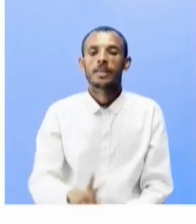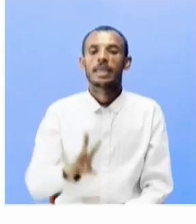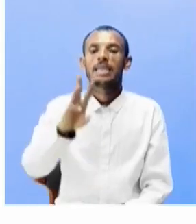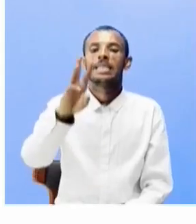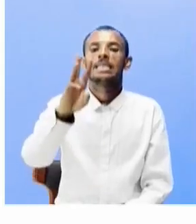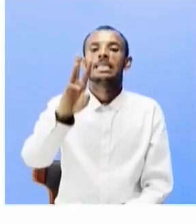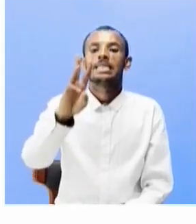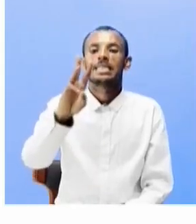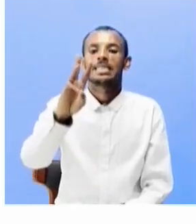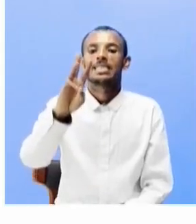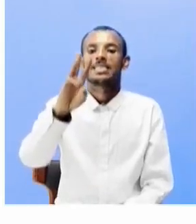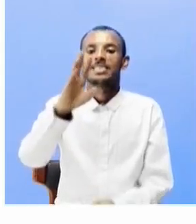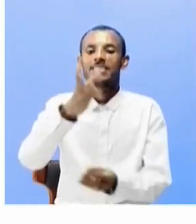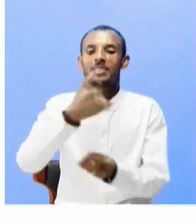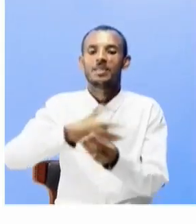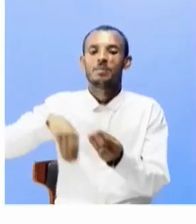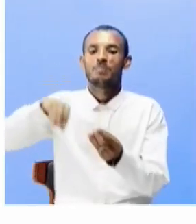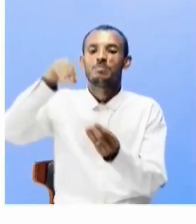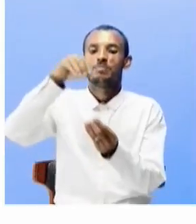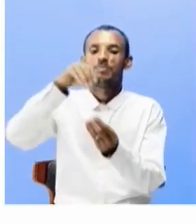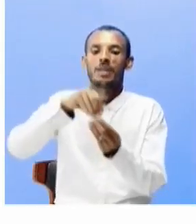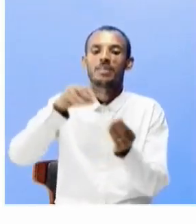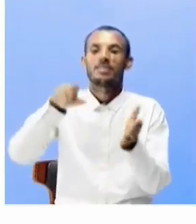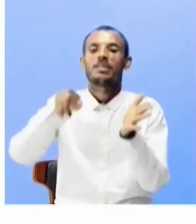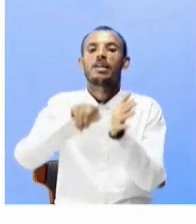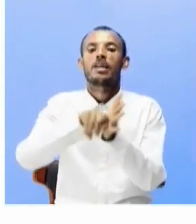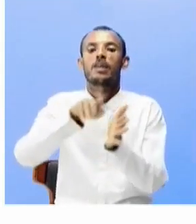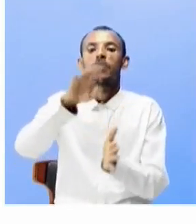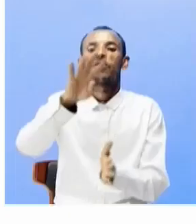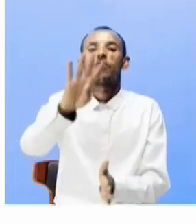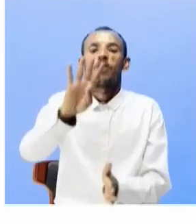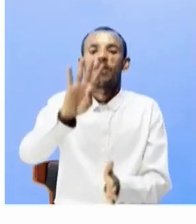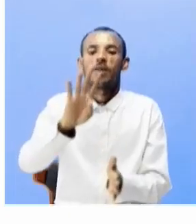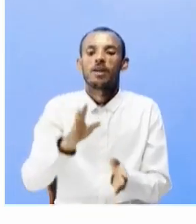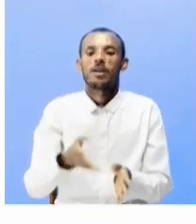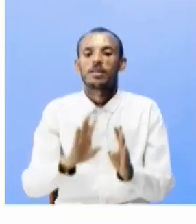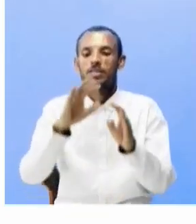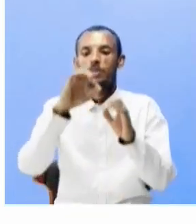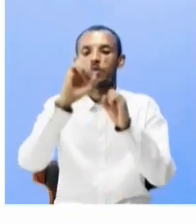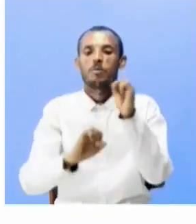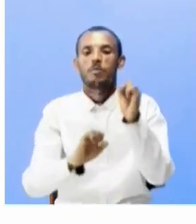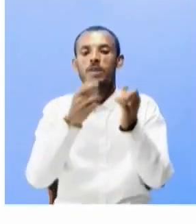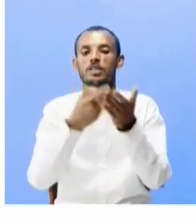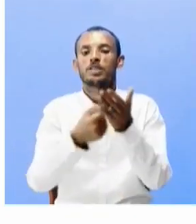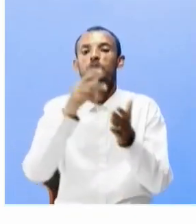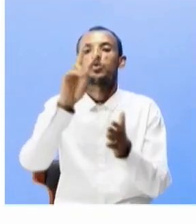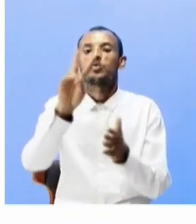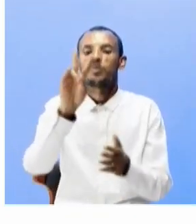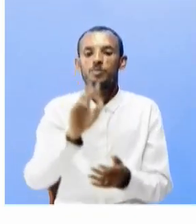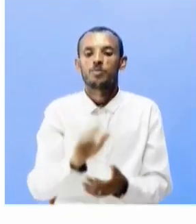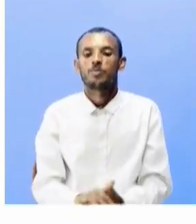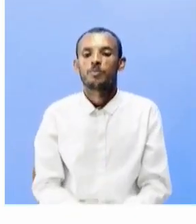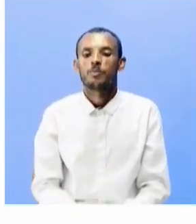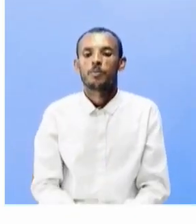6 plus negative 4. Let's compare these two.